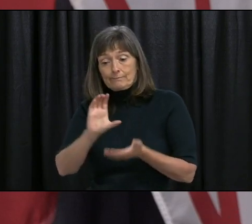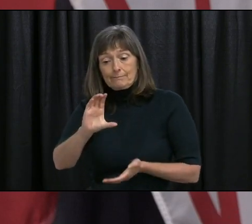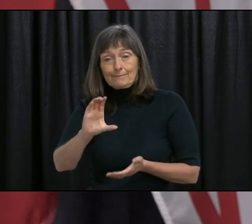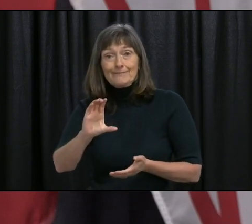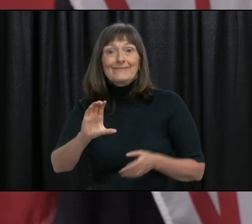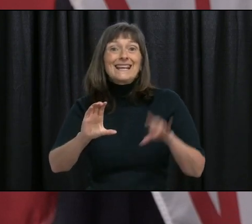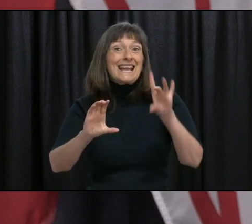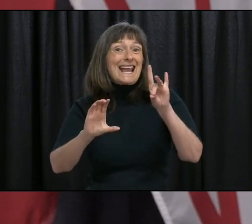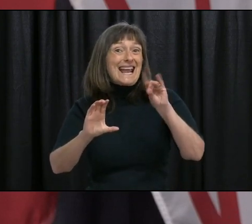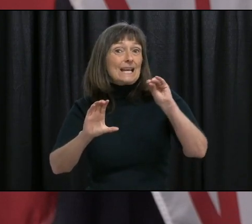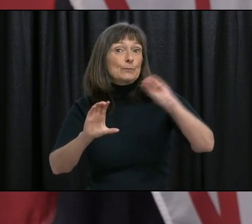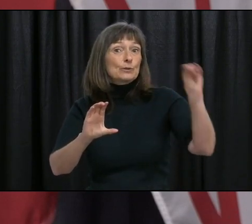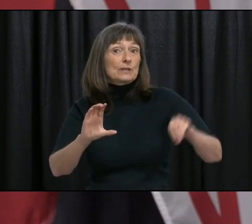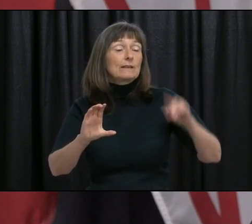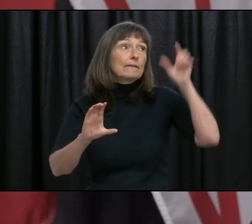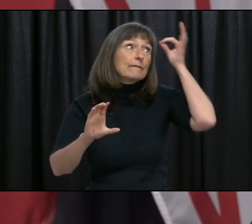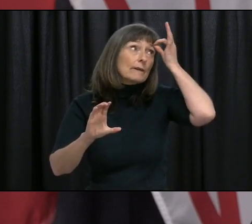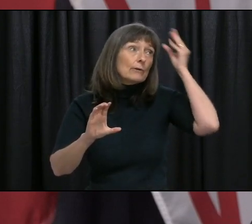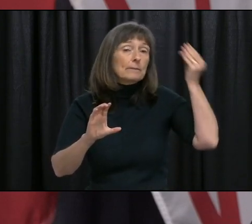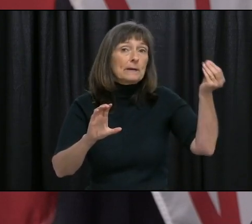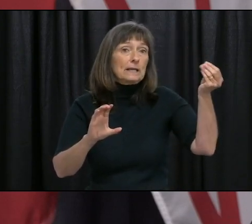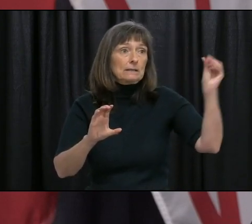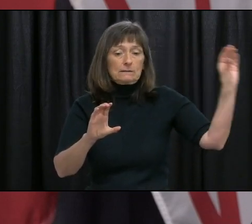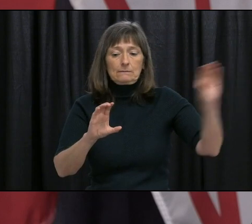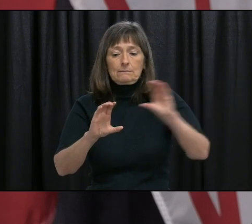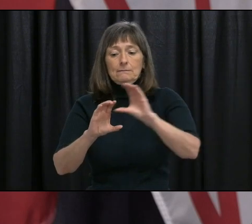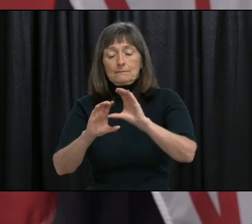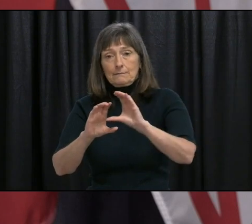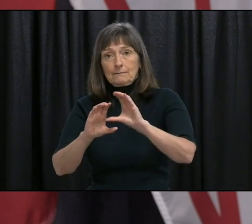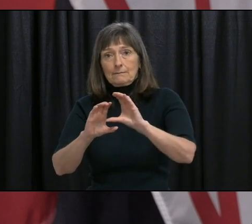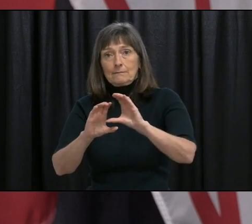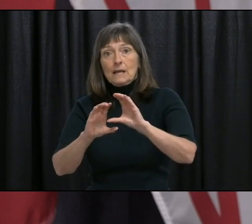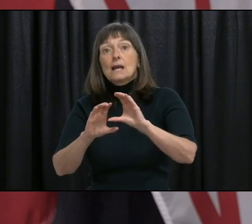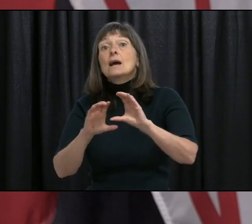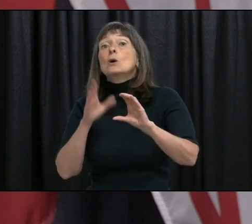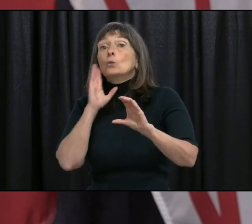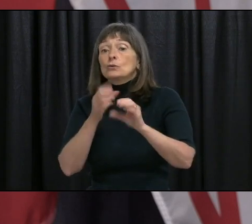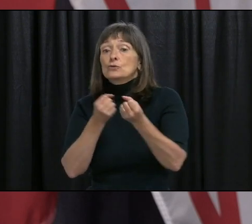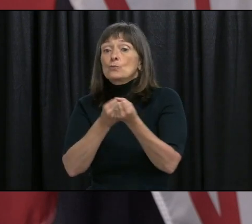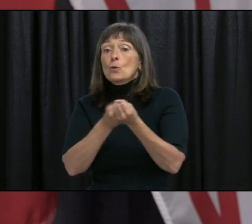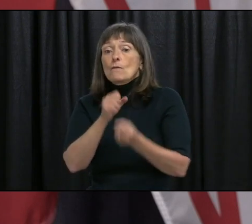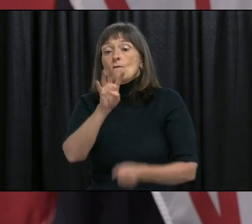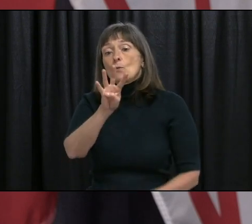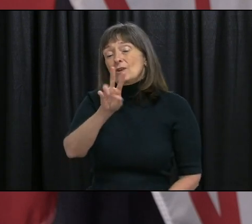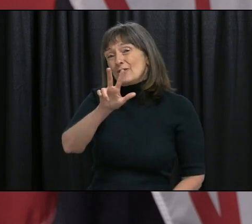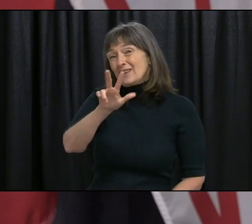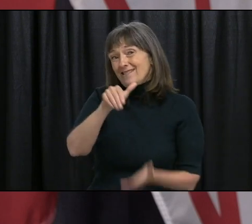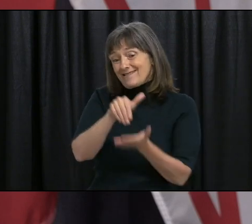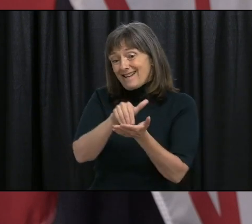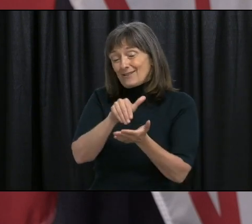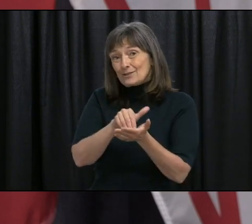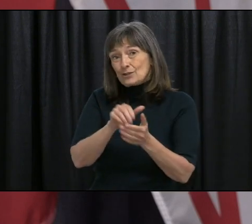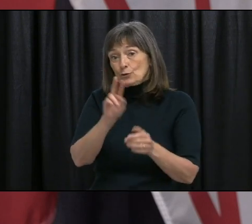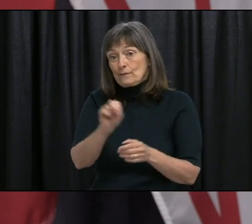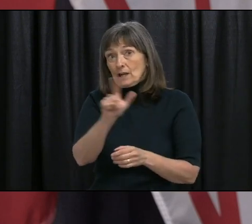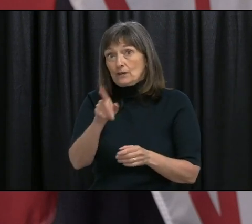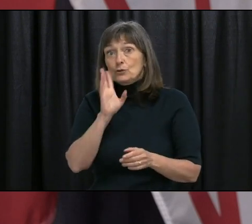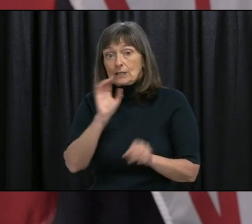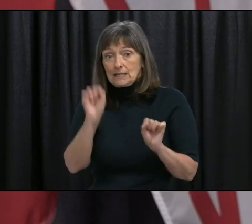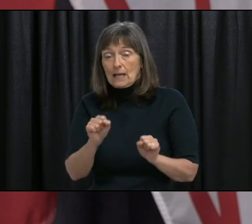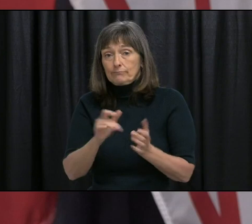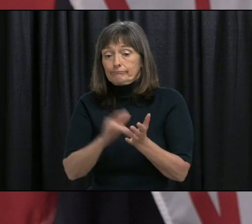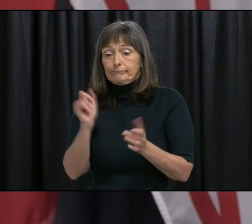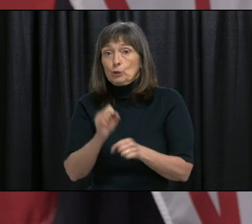by the federal government. It will support some 43,000 Newfoundlanders and Labradorians who were working through Alert Level 4